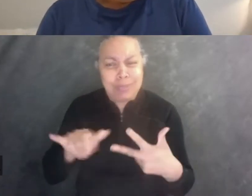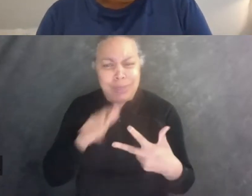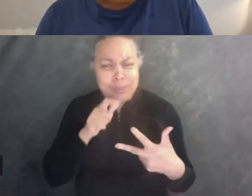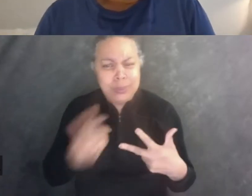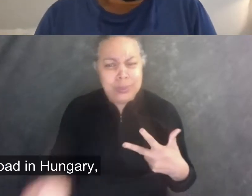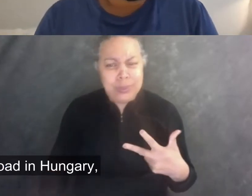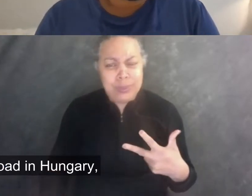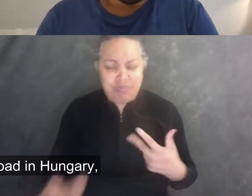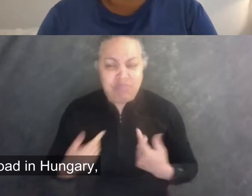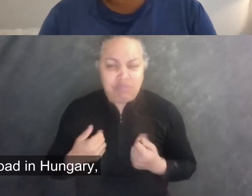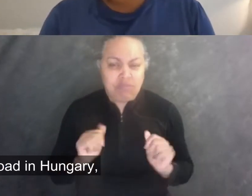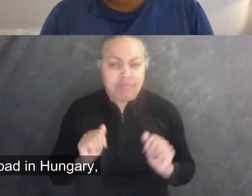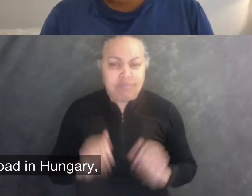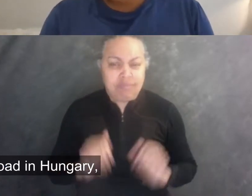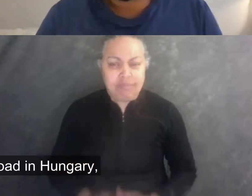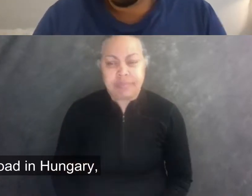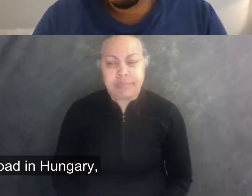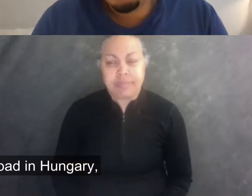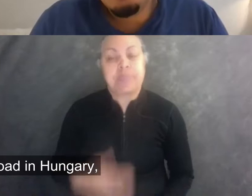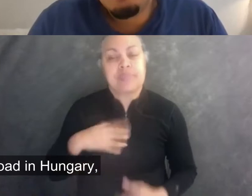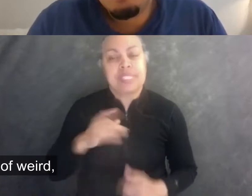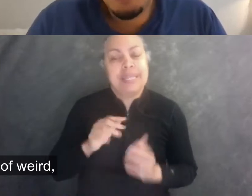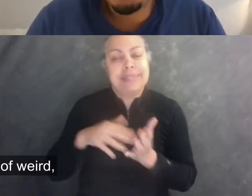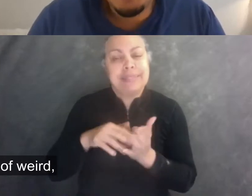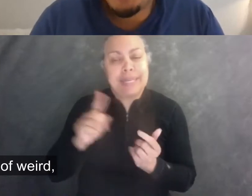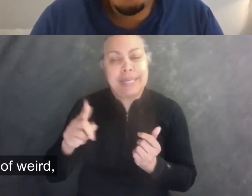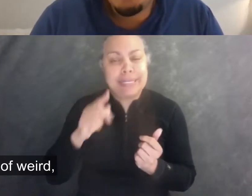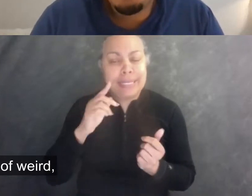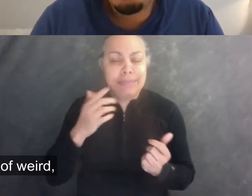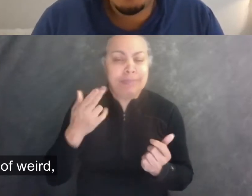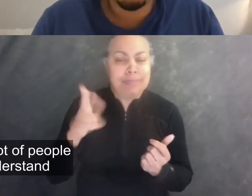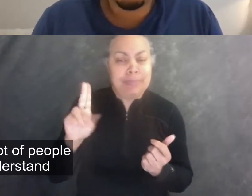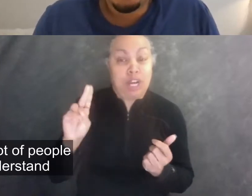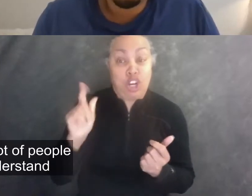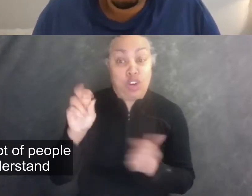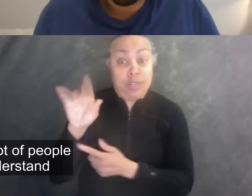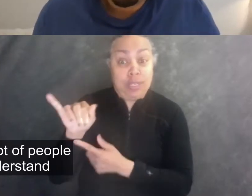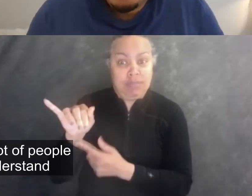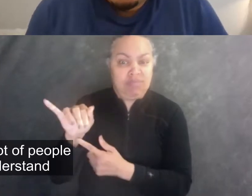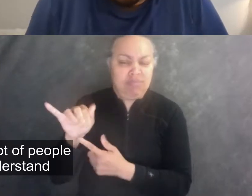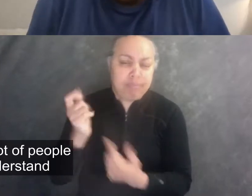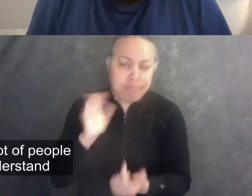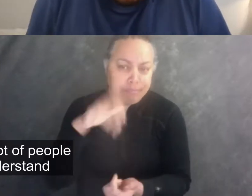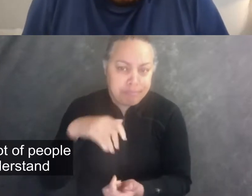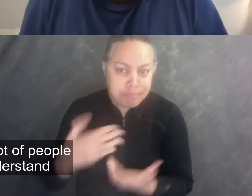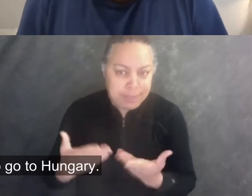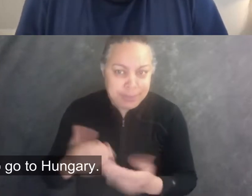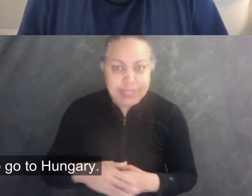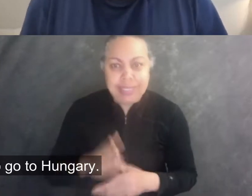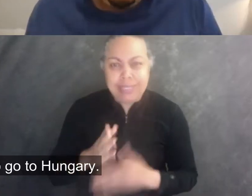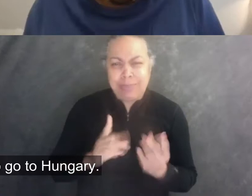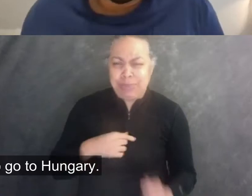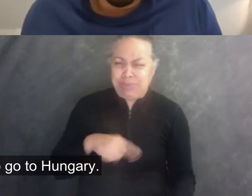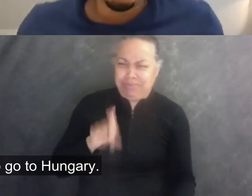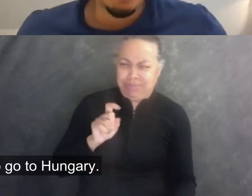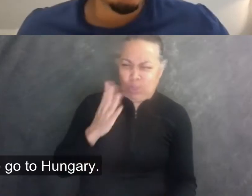Okay. I studied abroad in Hungary, which was kind of weird, and a lot of people really don't understand why